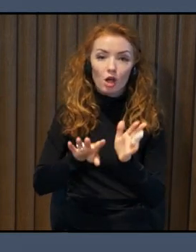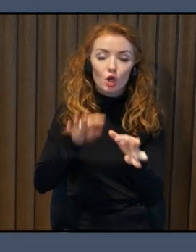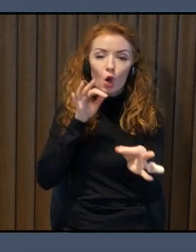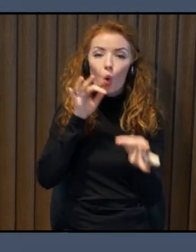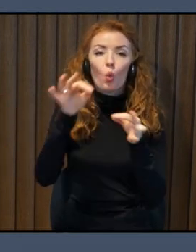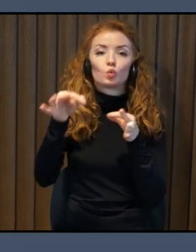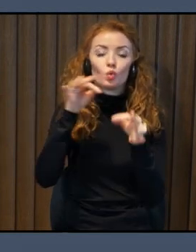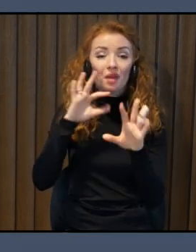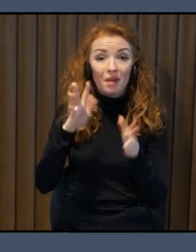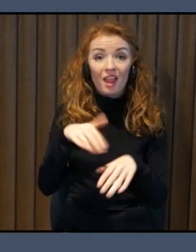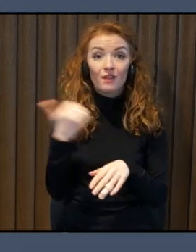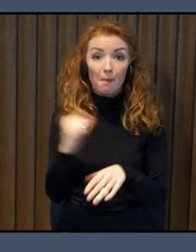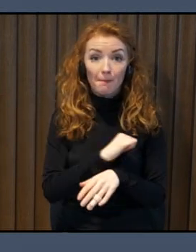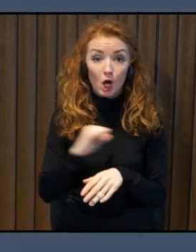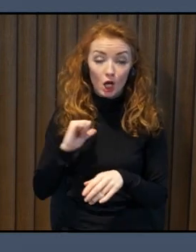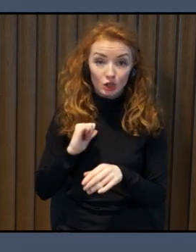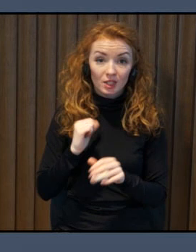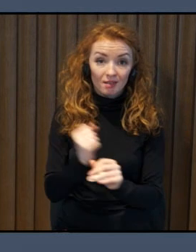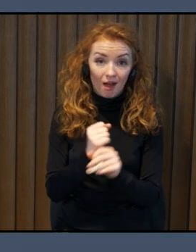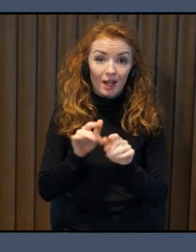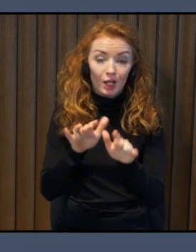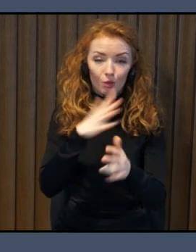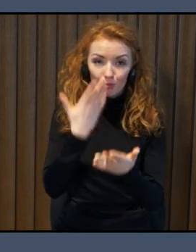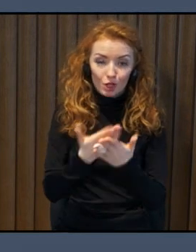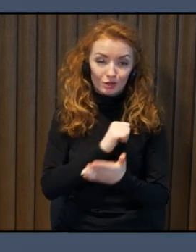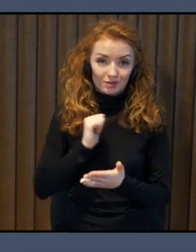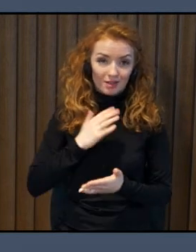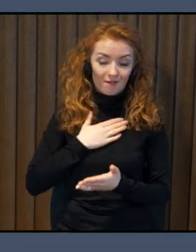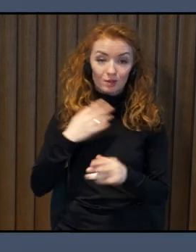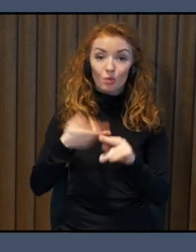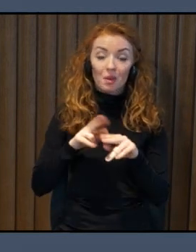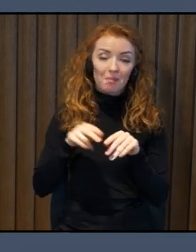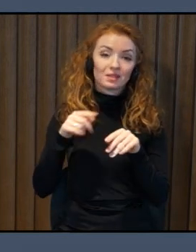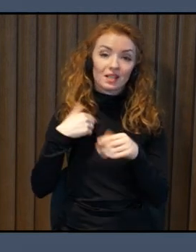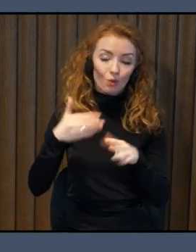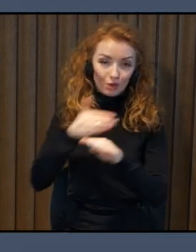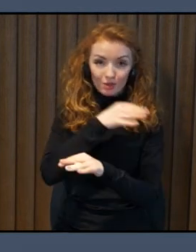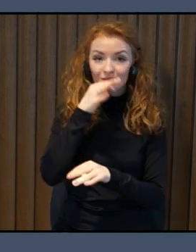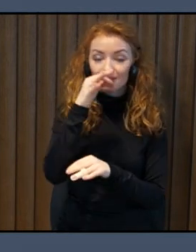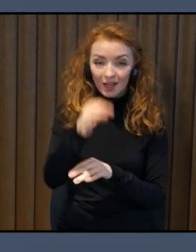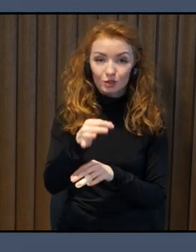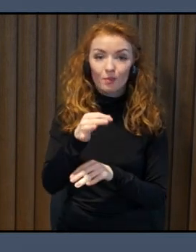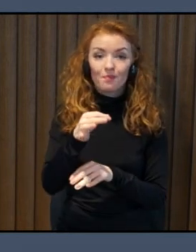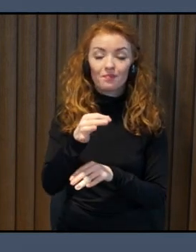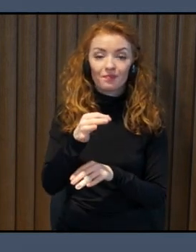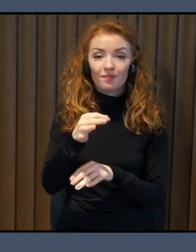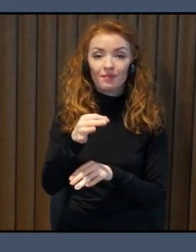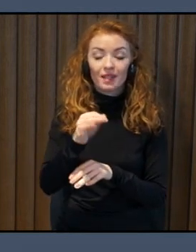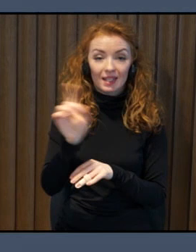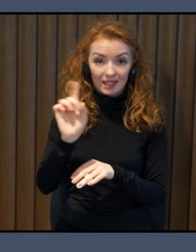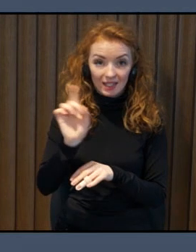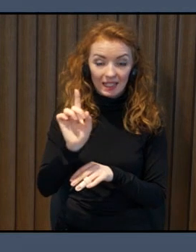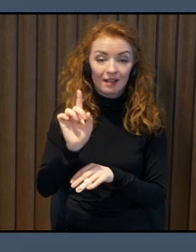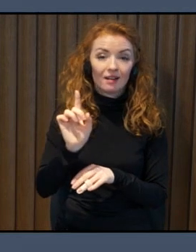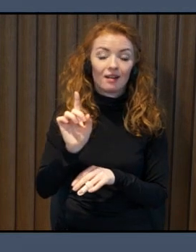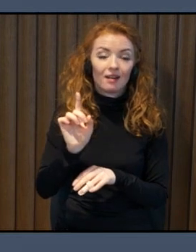people are not just advisors or consultants, but they are doing for themselves. And so it means here,